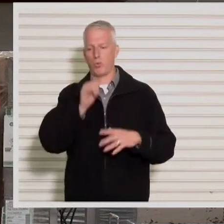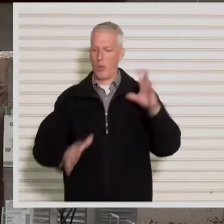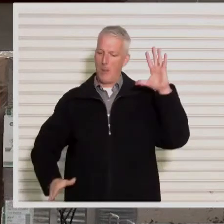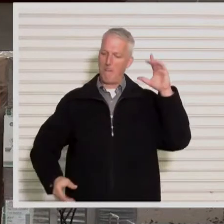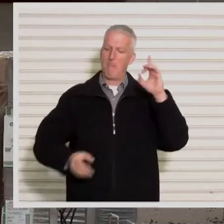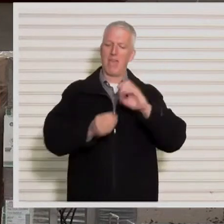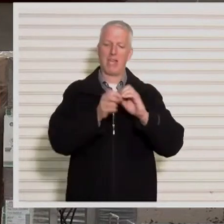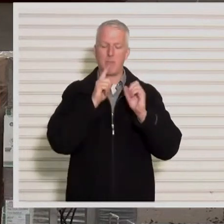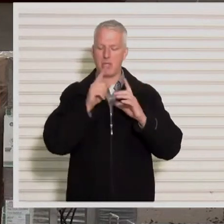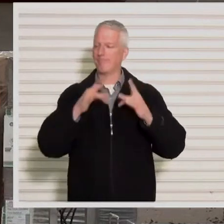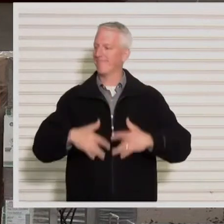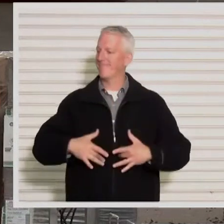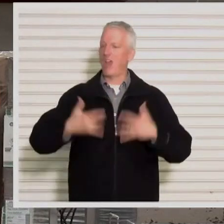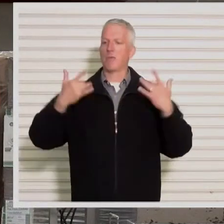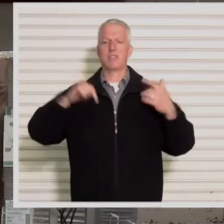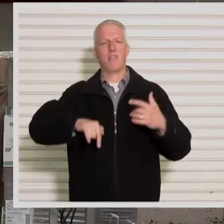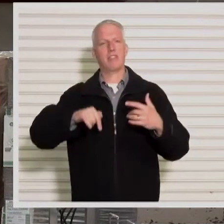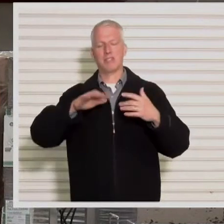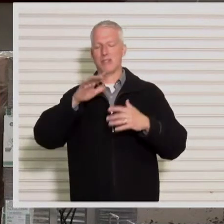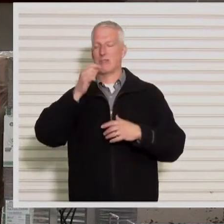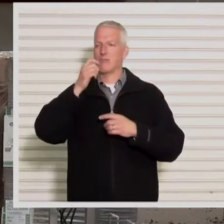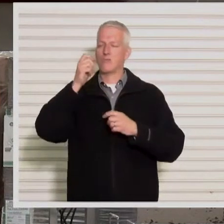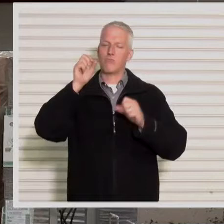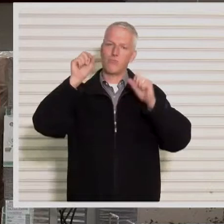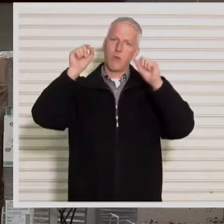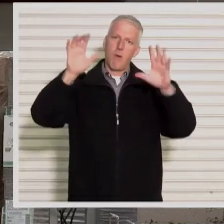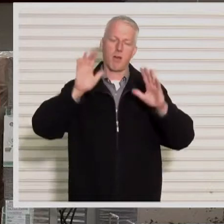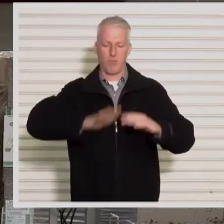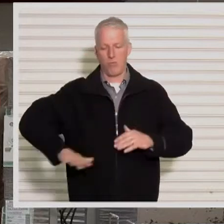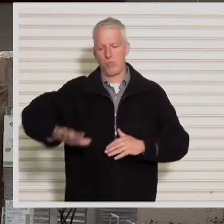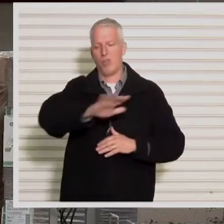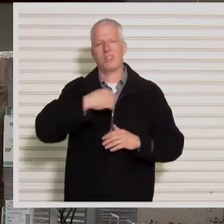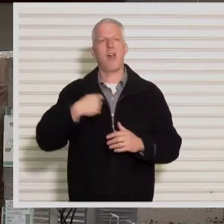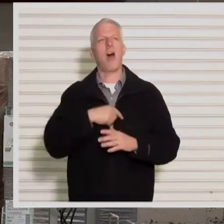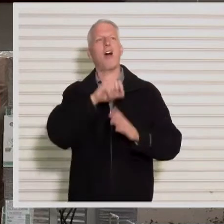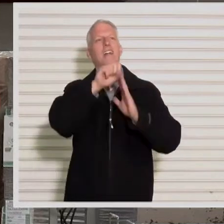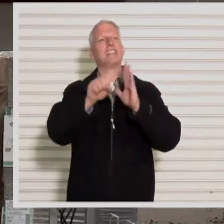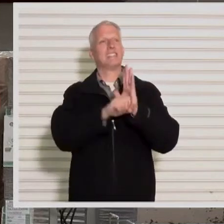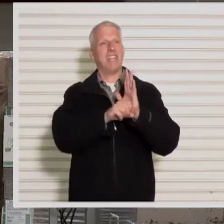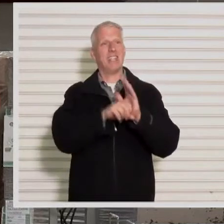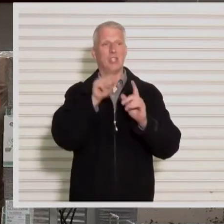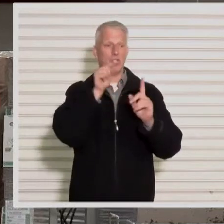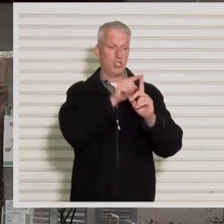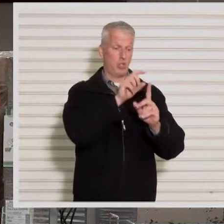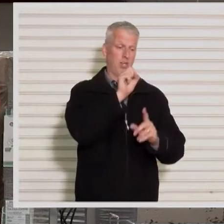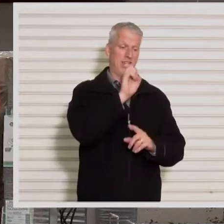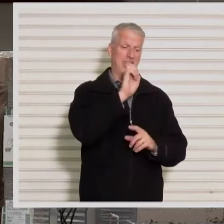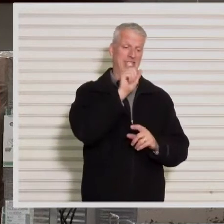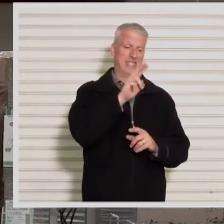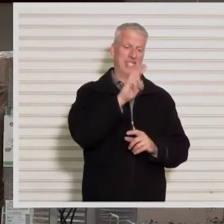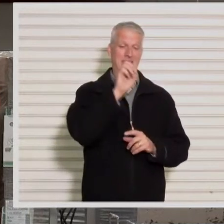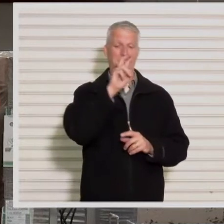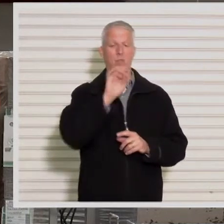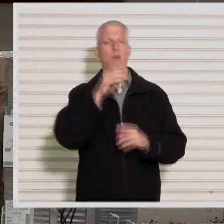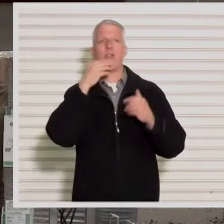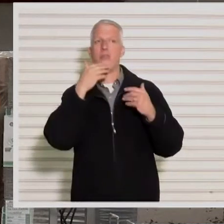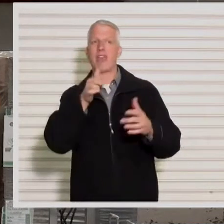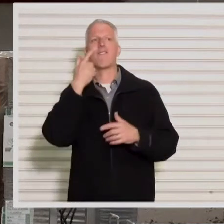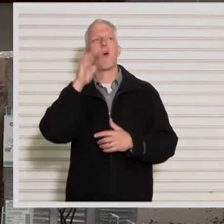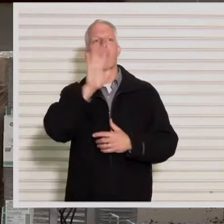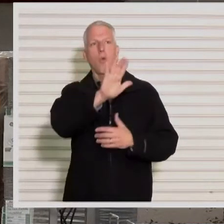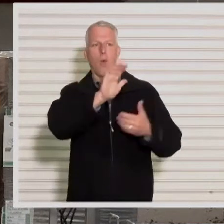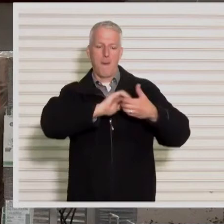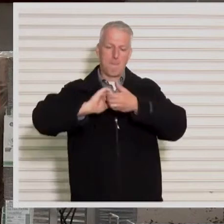of this remarkable part, this remarkable region here in our state. To Seaview, thank you for your